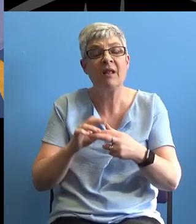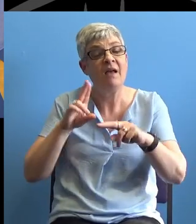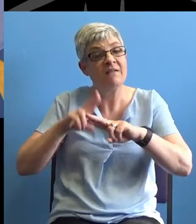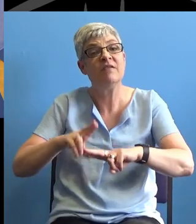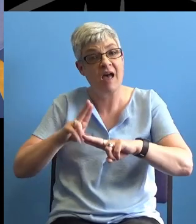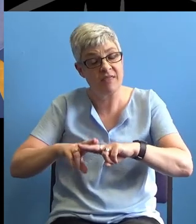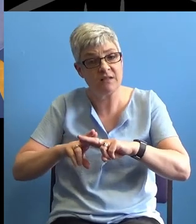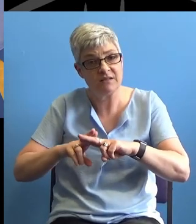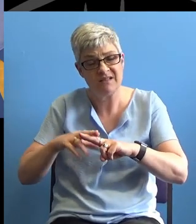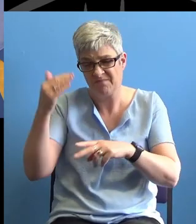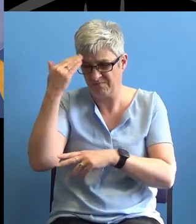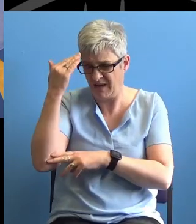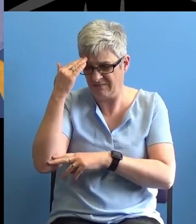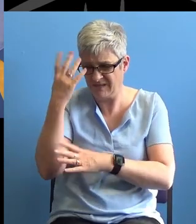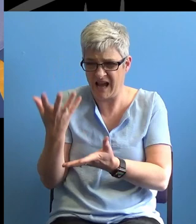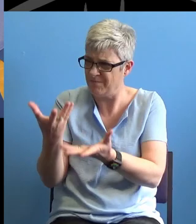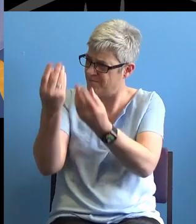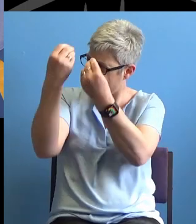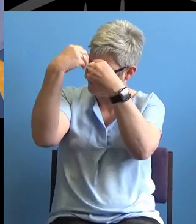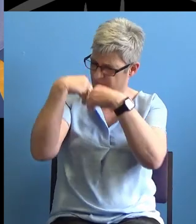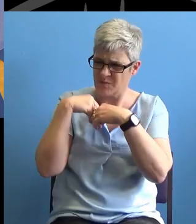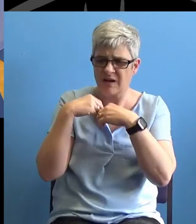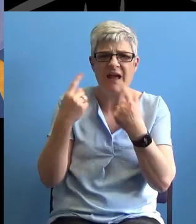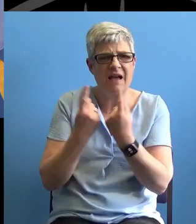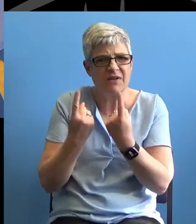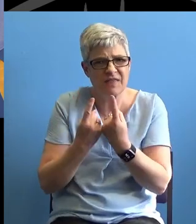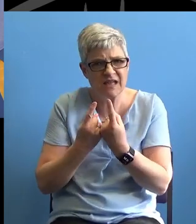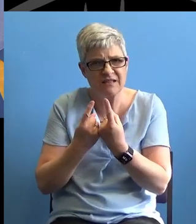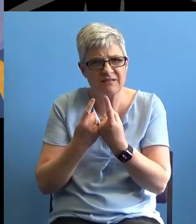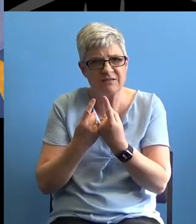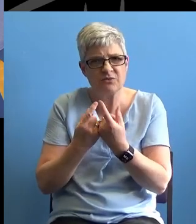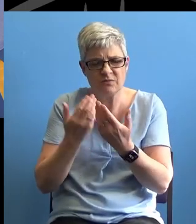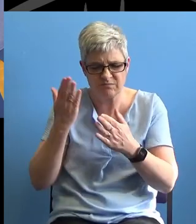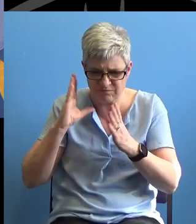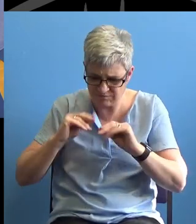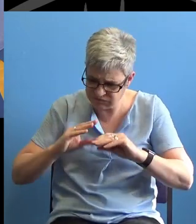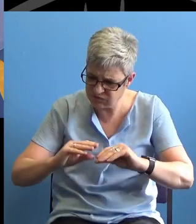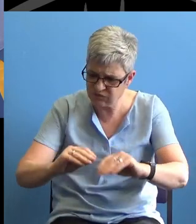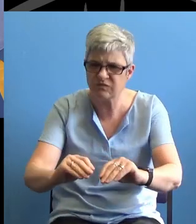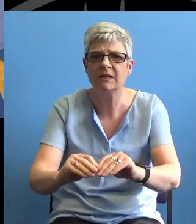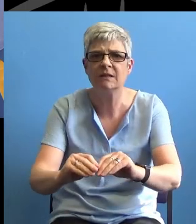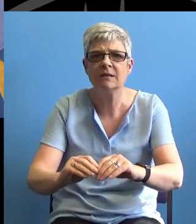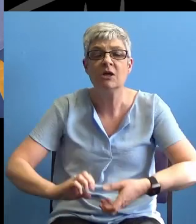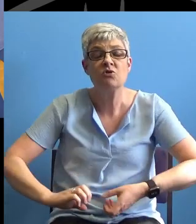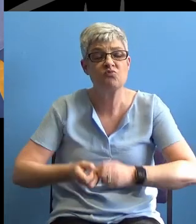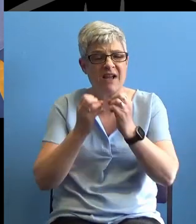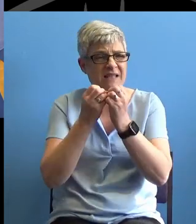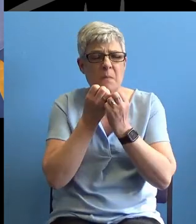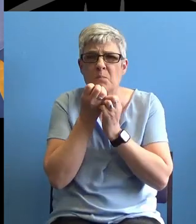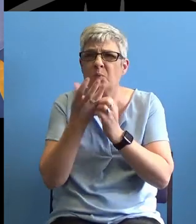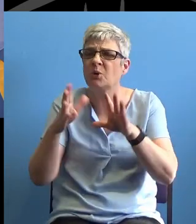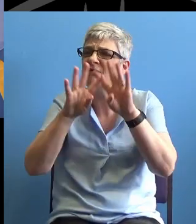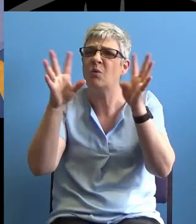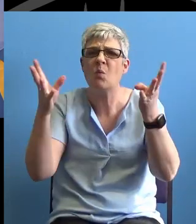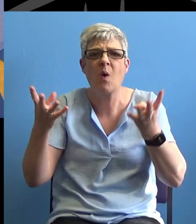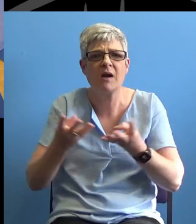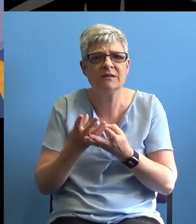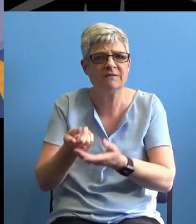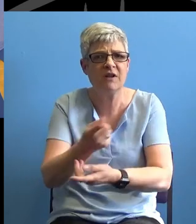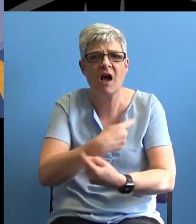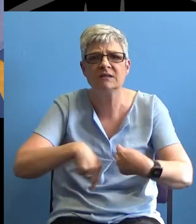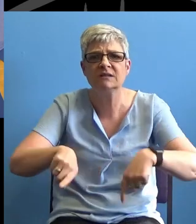Father, our minds can hardly take in all that you have done for us, creating this beautiful world for us,